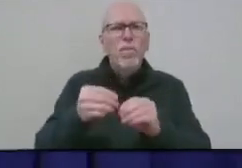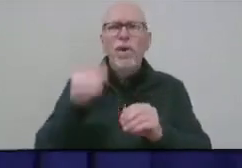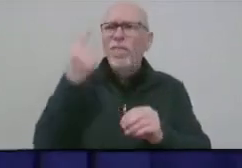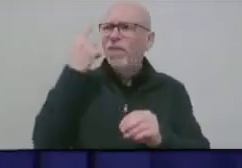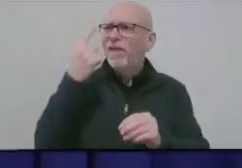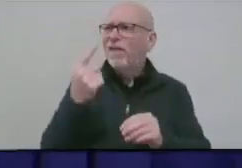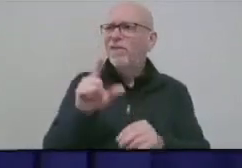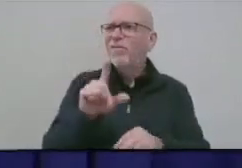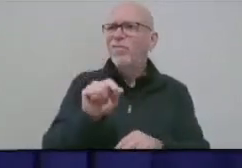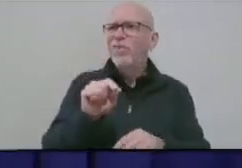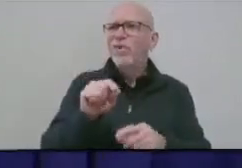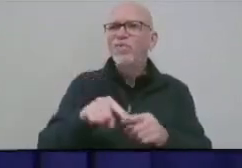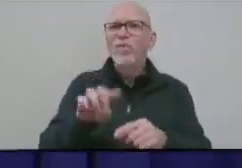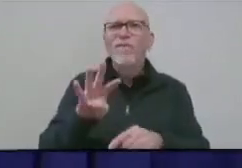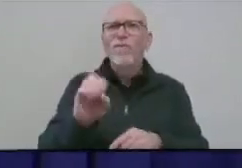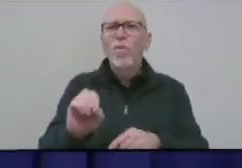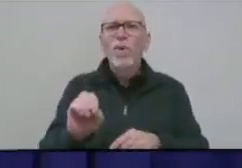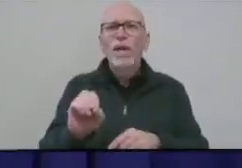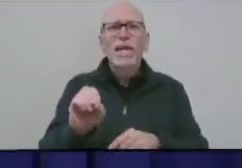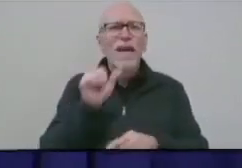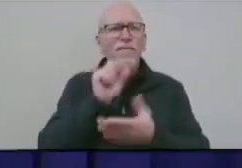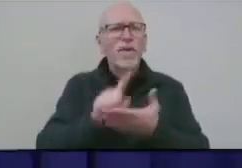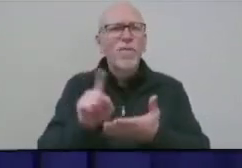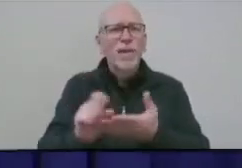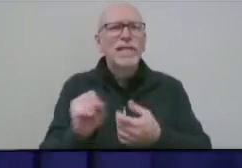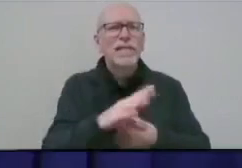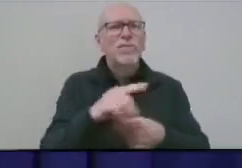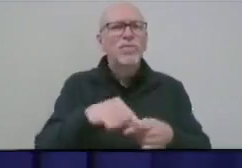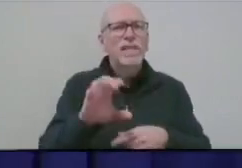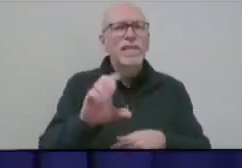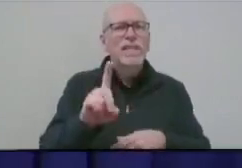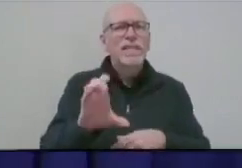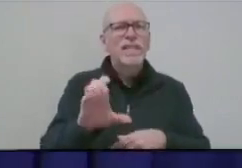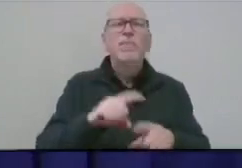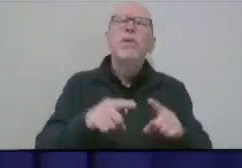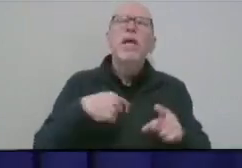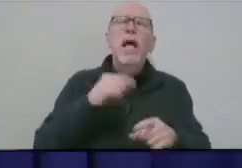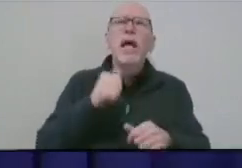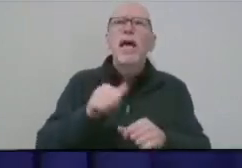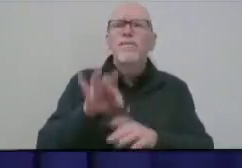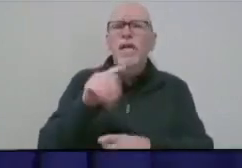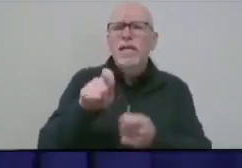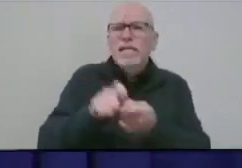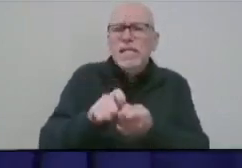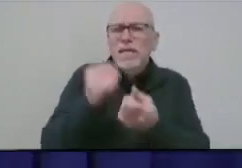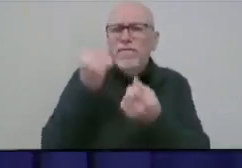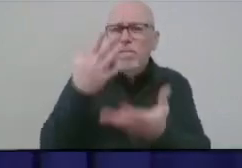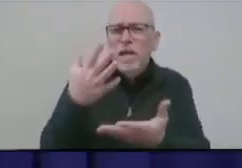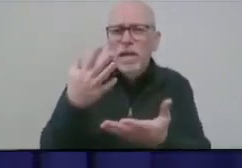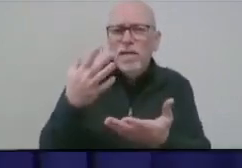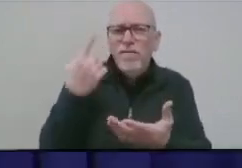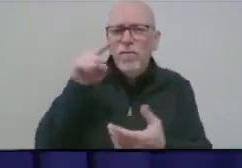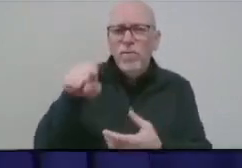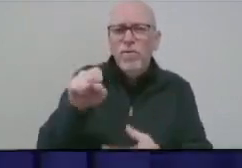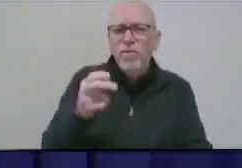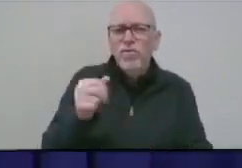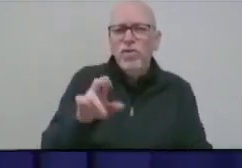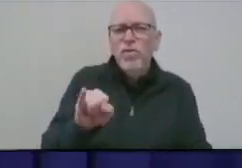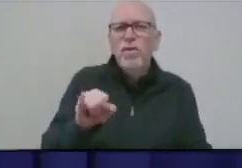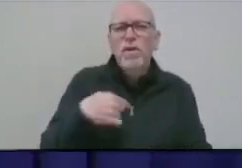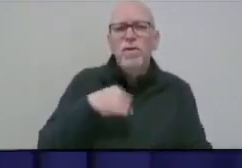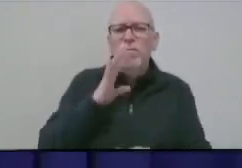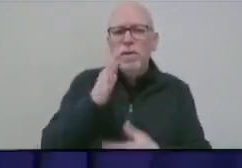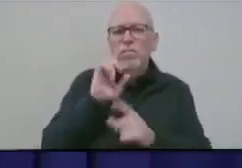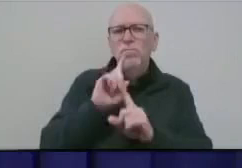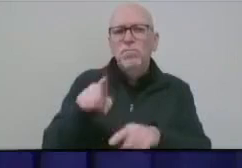between 20 and 40 a week to the CDC, but I can get Sherry that information specifically for you and get that to